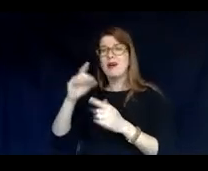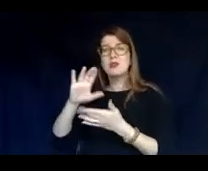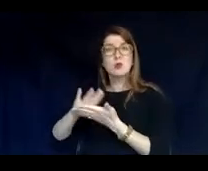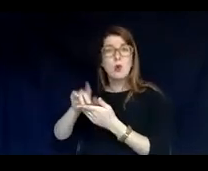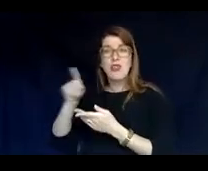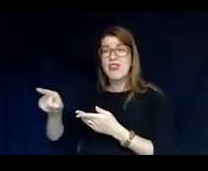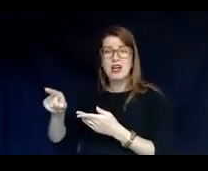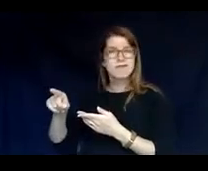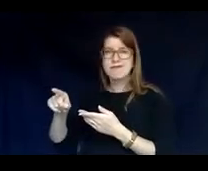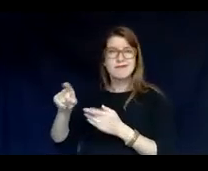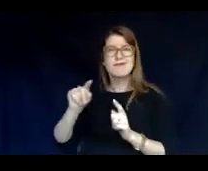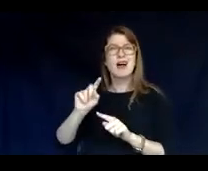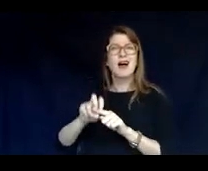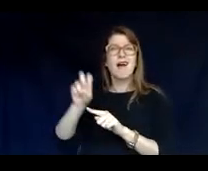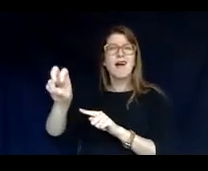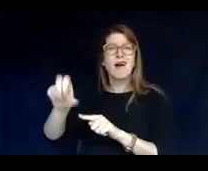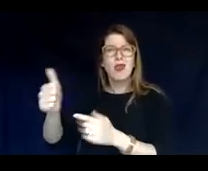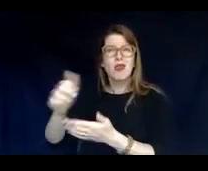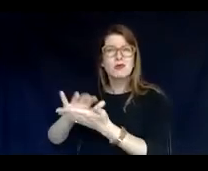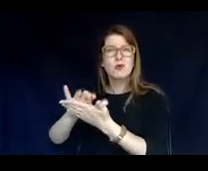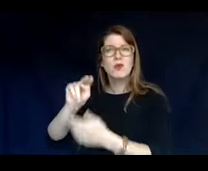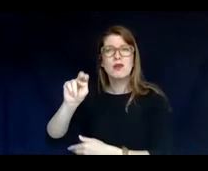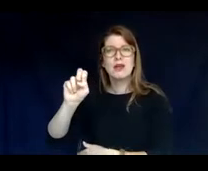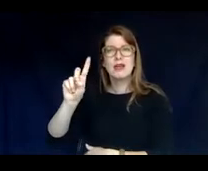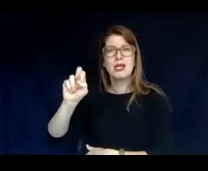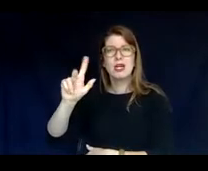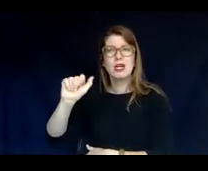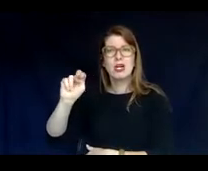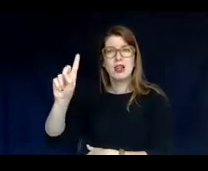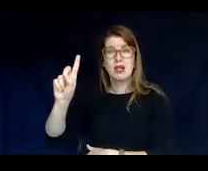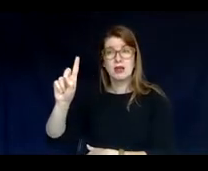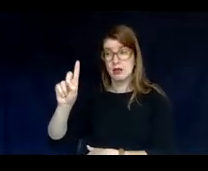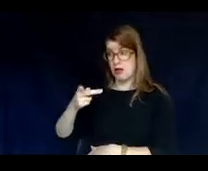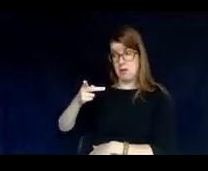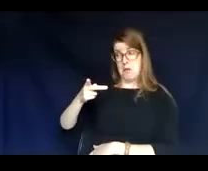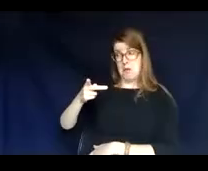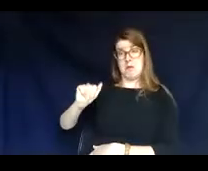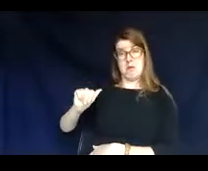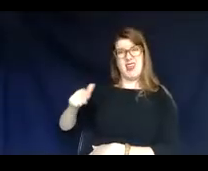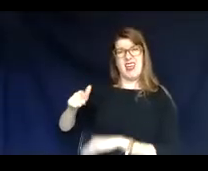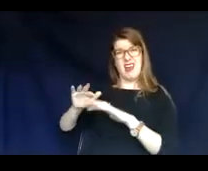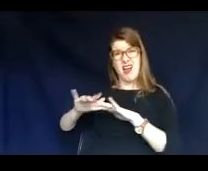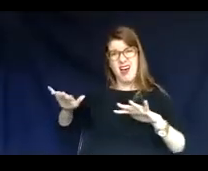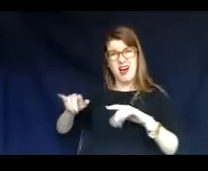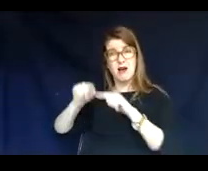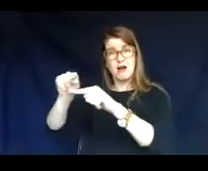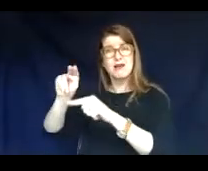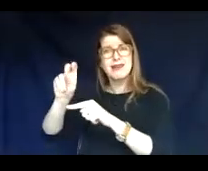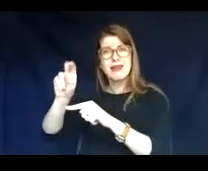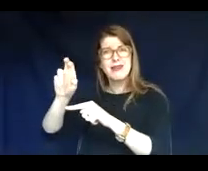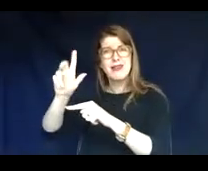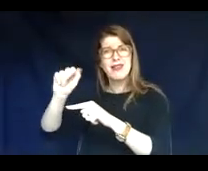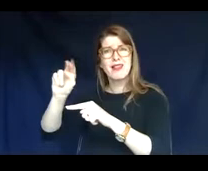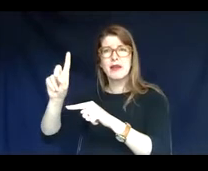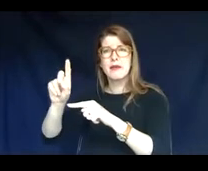in a town called Nederland, which was across the highway. Now, for whatever diversity Port Arthur had, Nederland had none of it, right? And here is where I